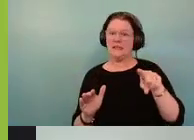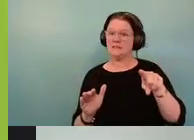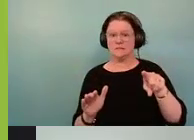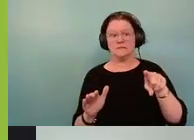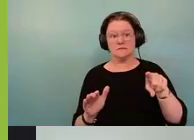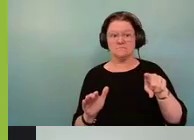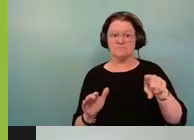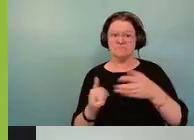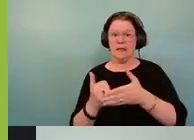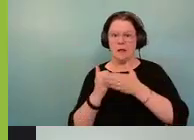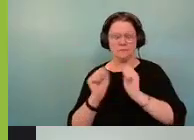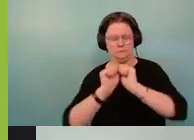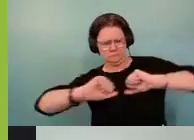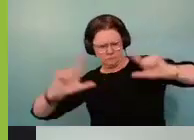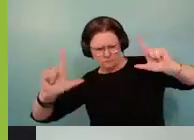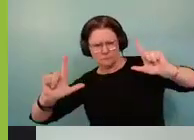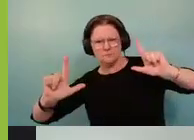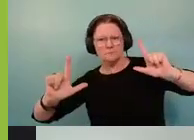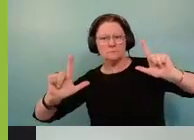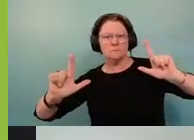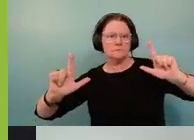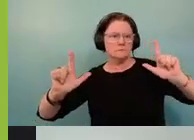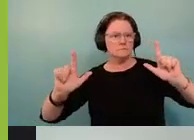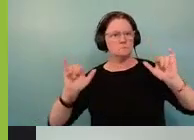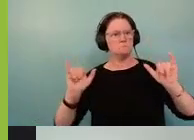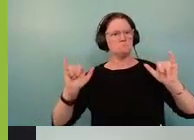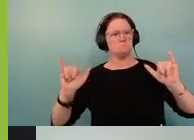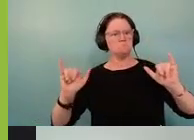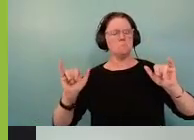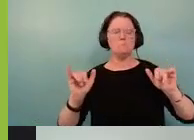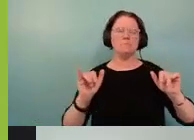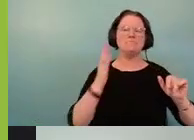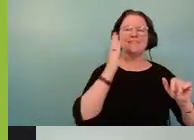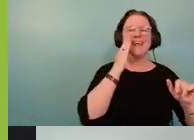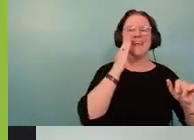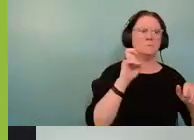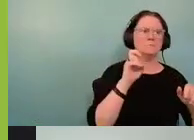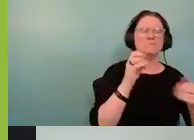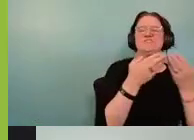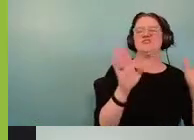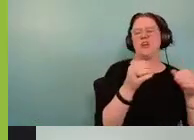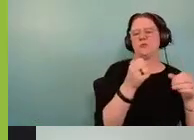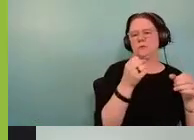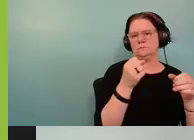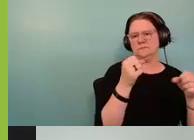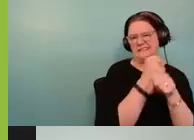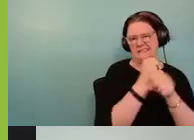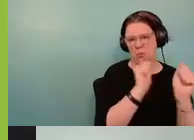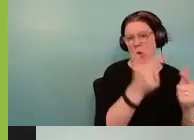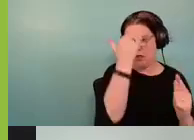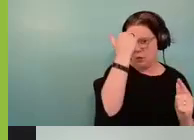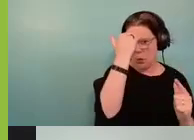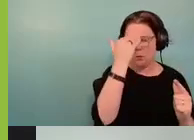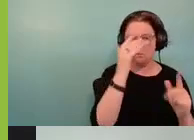a better light for all of us to compare it to the statistics that we probably all know by heart for